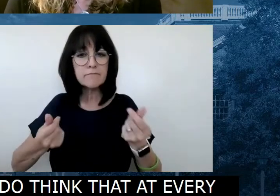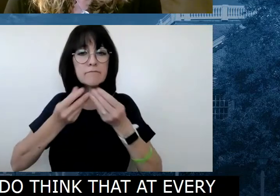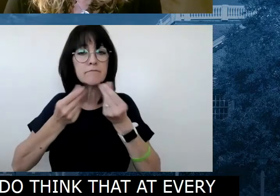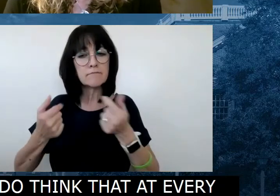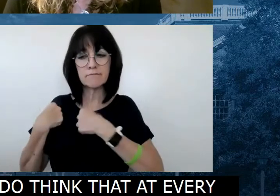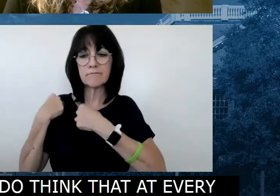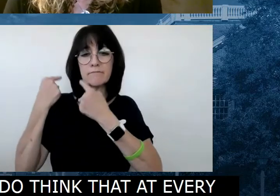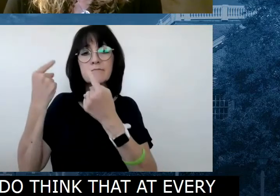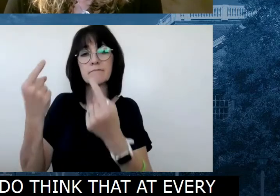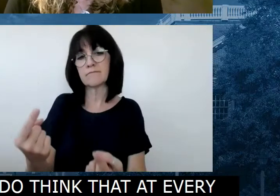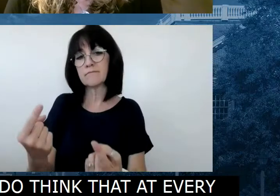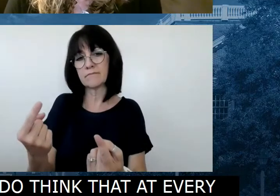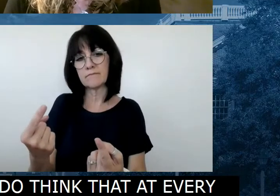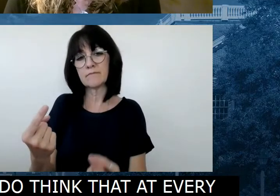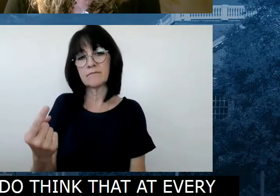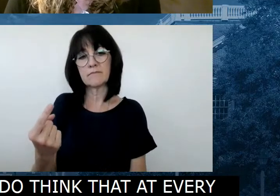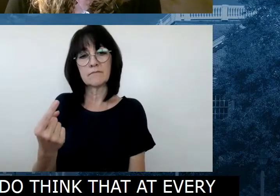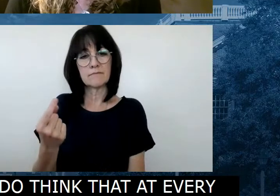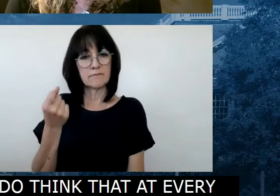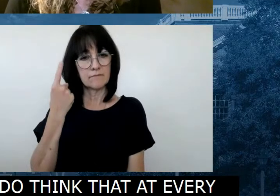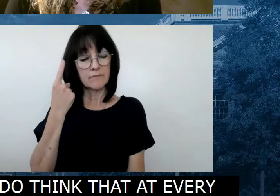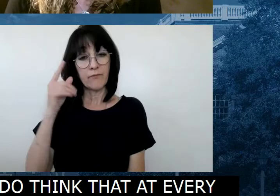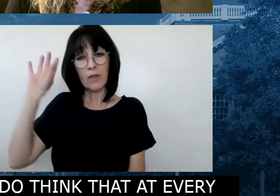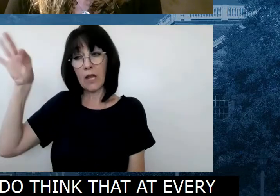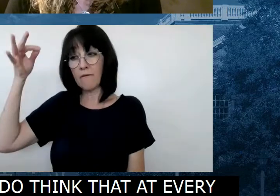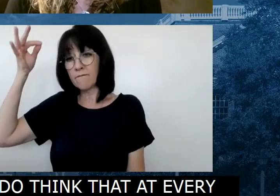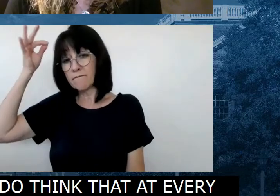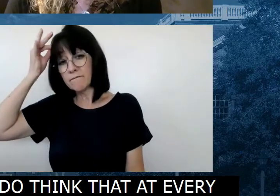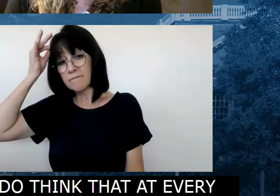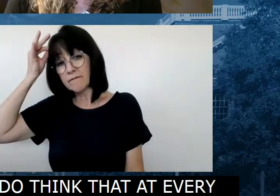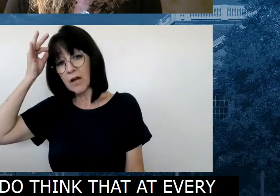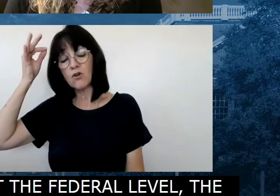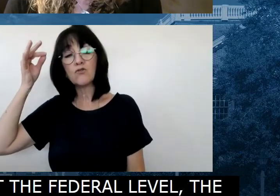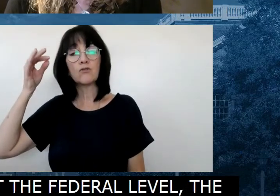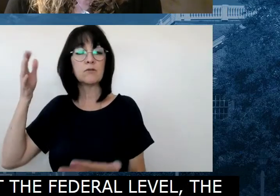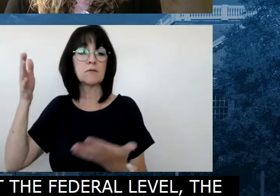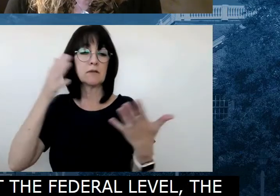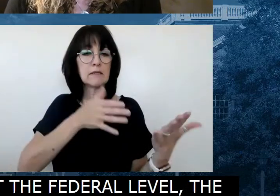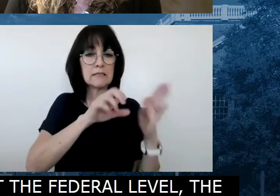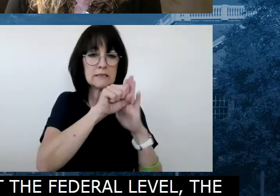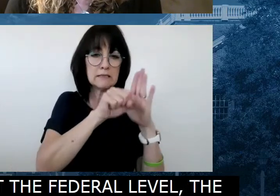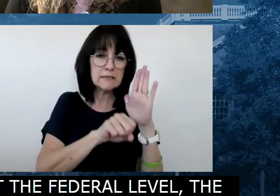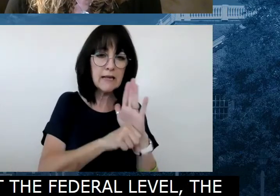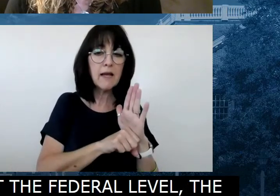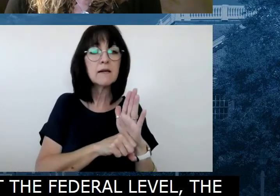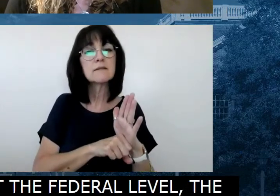the federal level, the stockpile of PPE and other